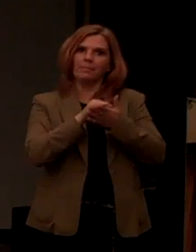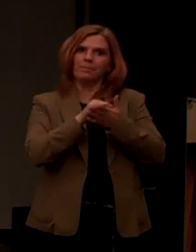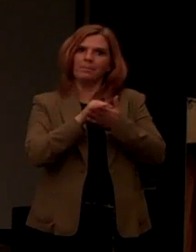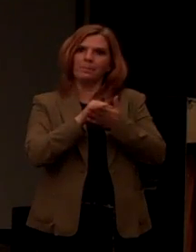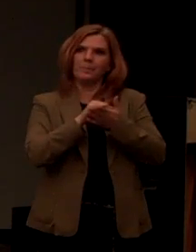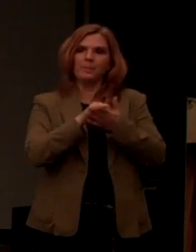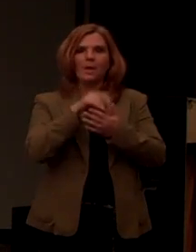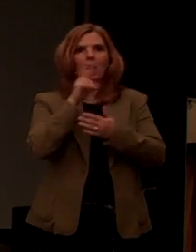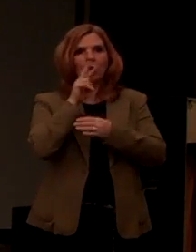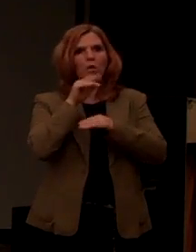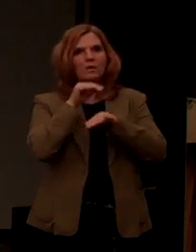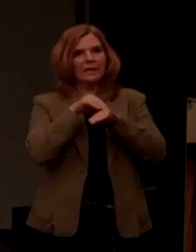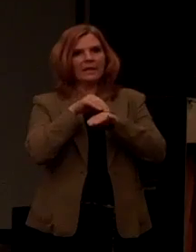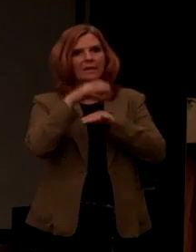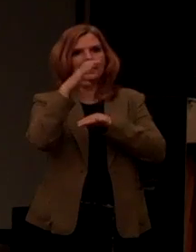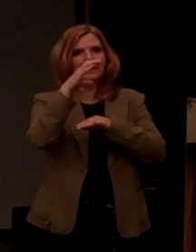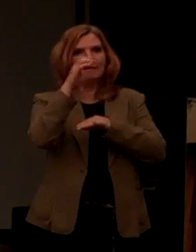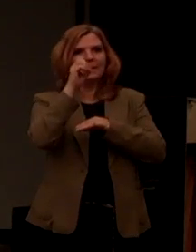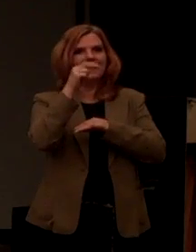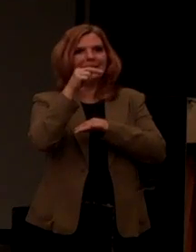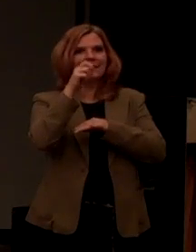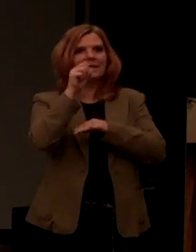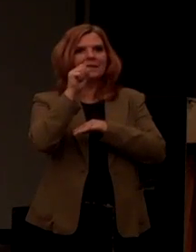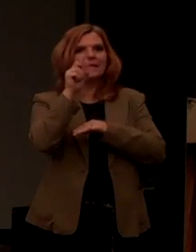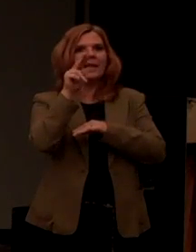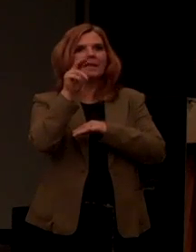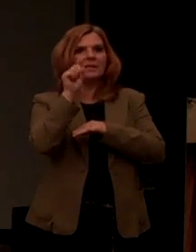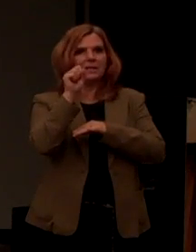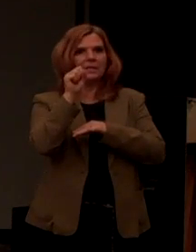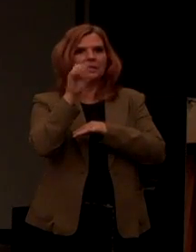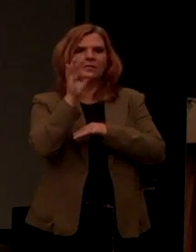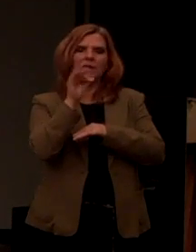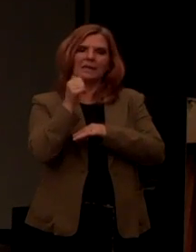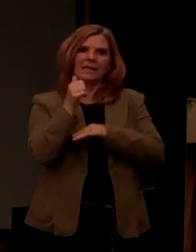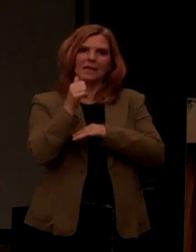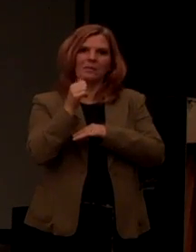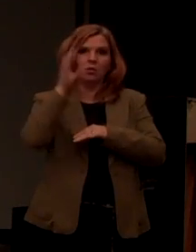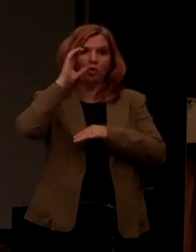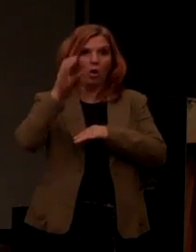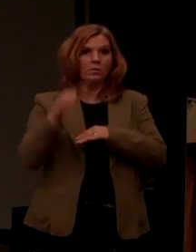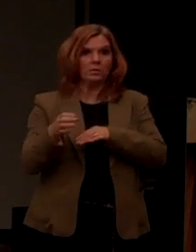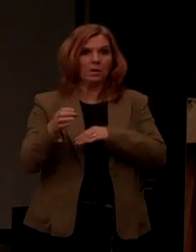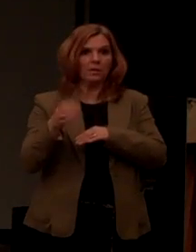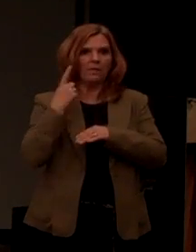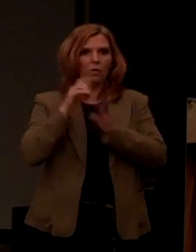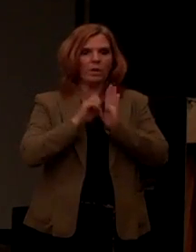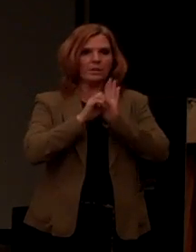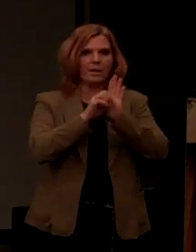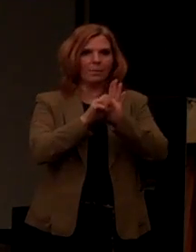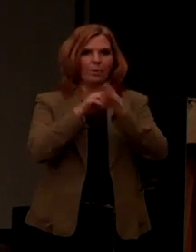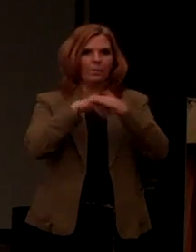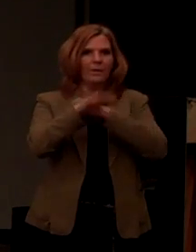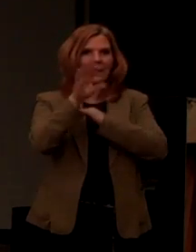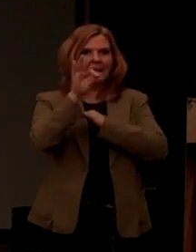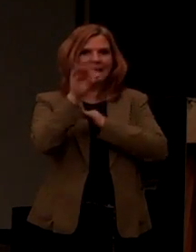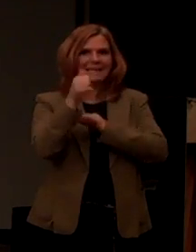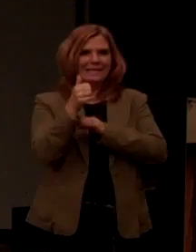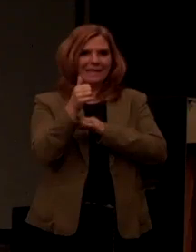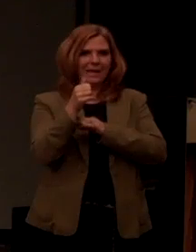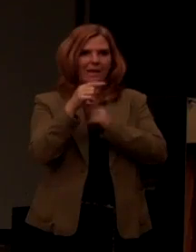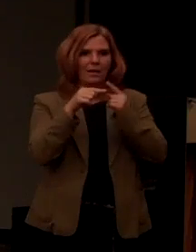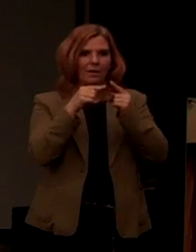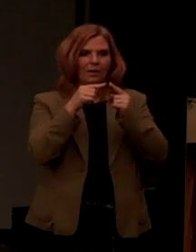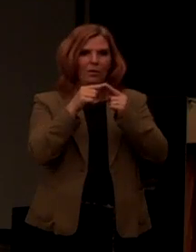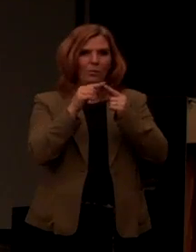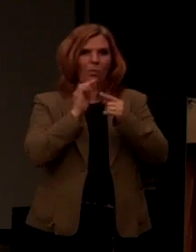by taking a look at the census of 1910. Charleston, for example, in 1910, we had